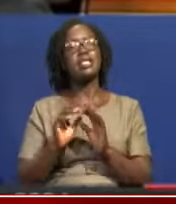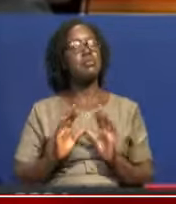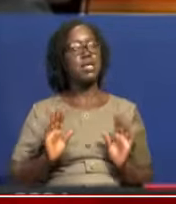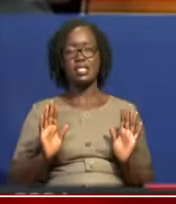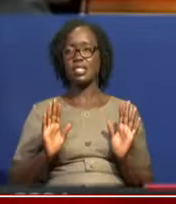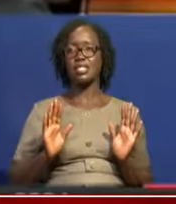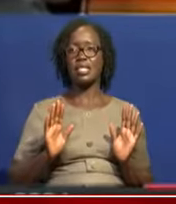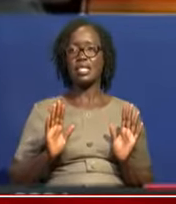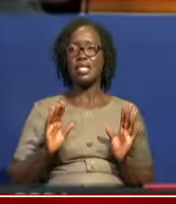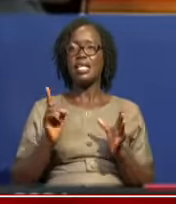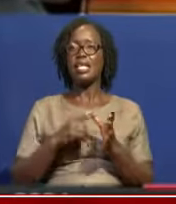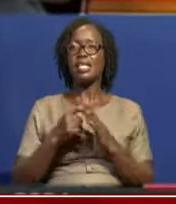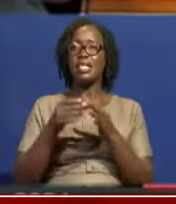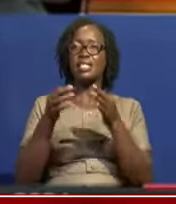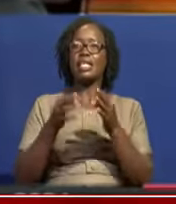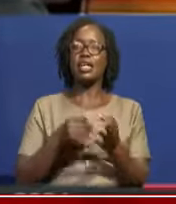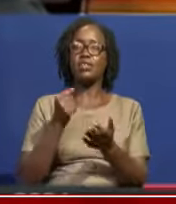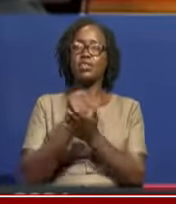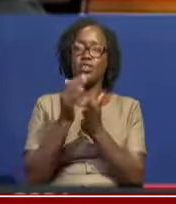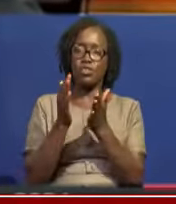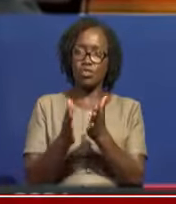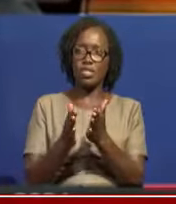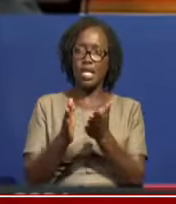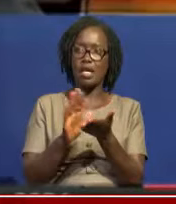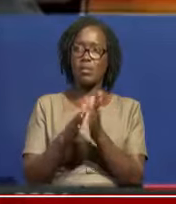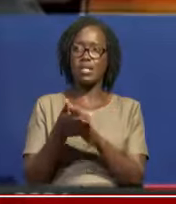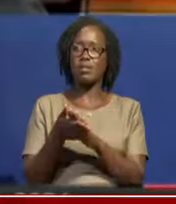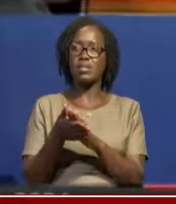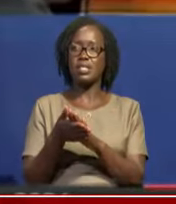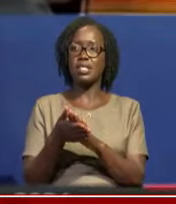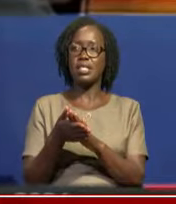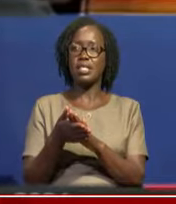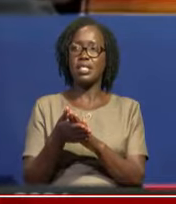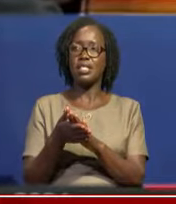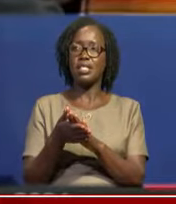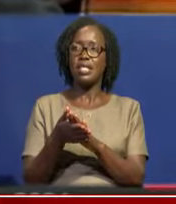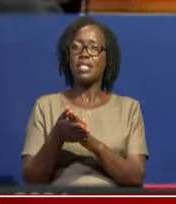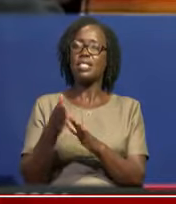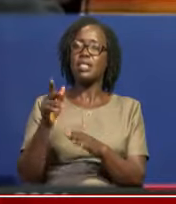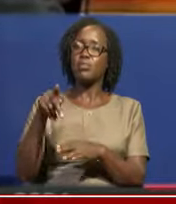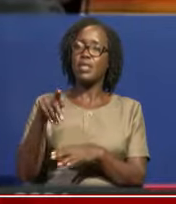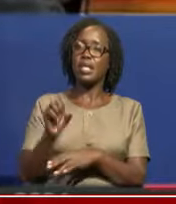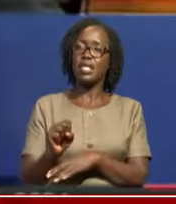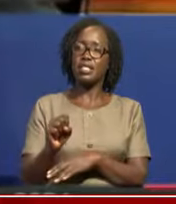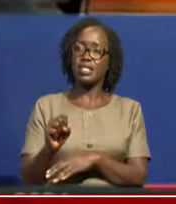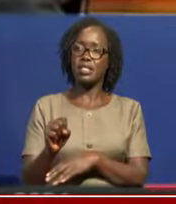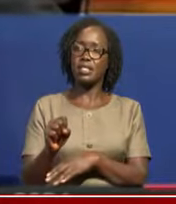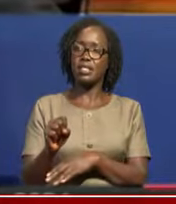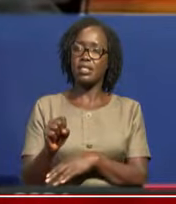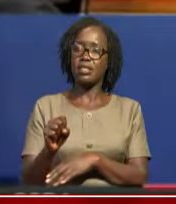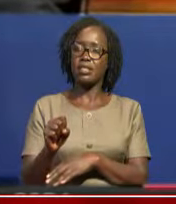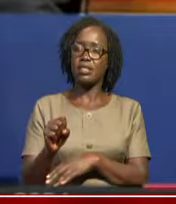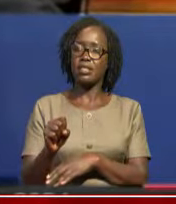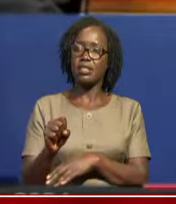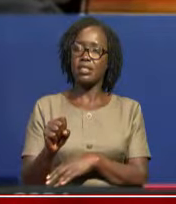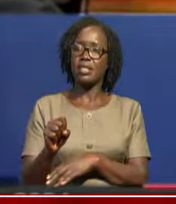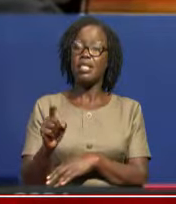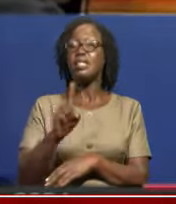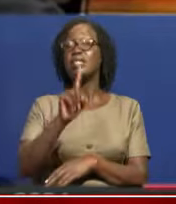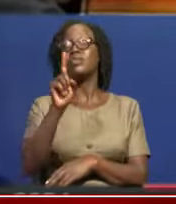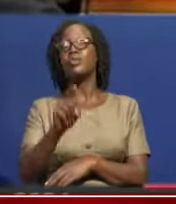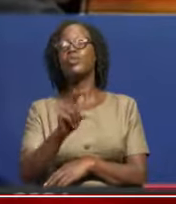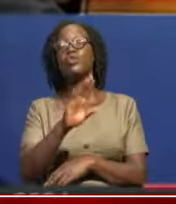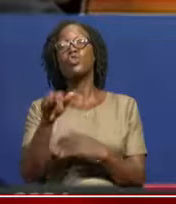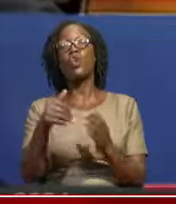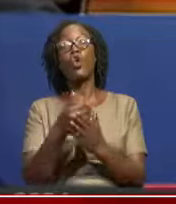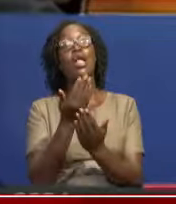Secretary. And then the accounting officer becomes the permanent or principal secretary. The question all